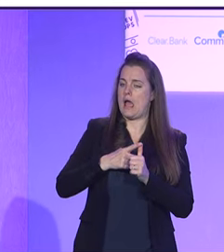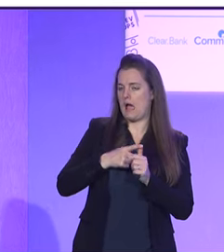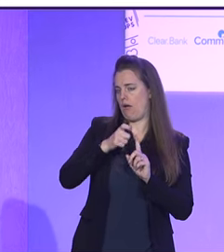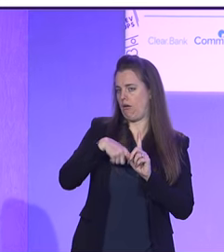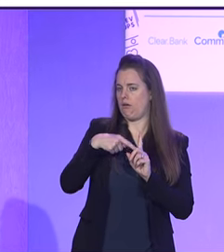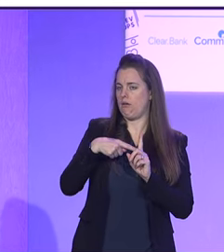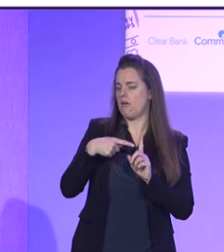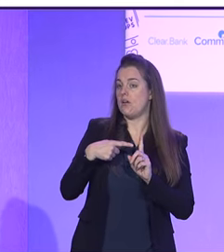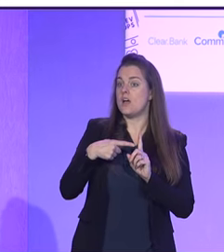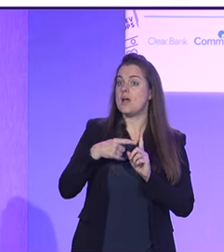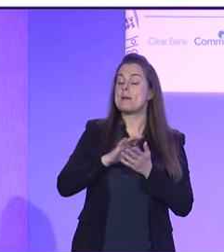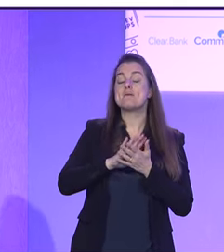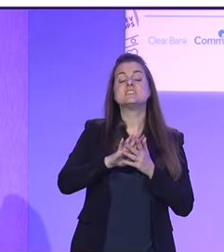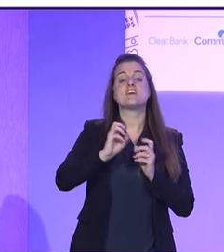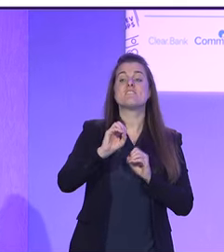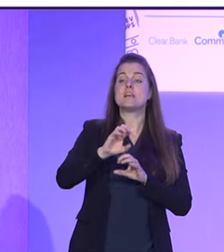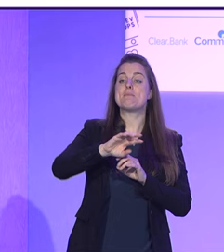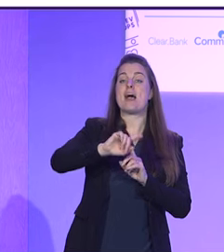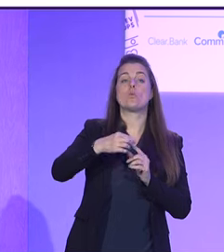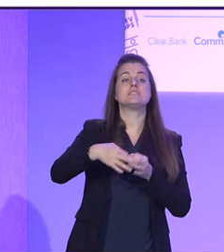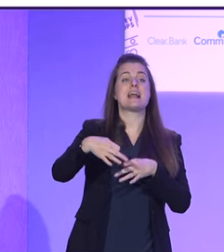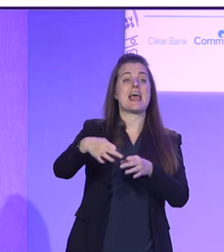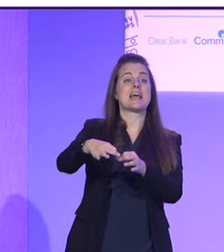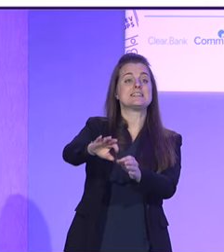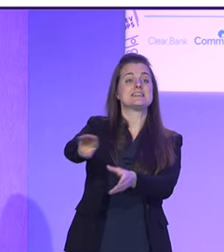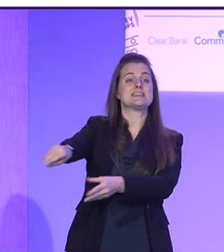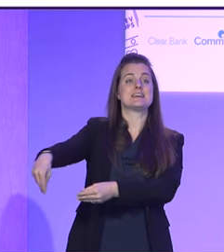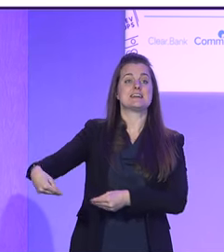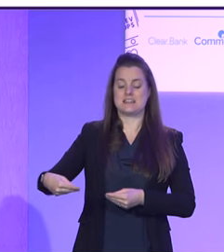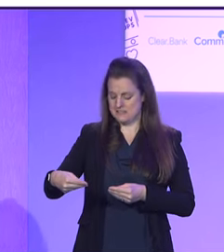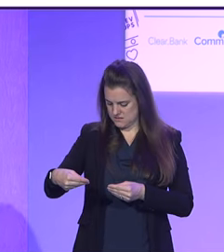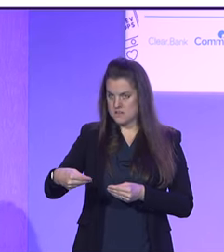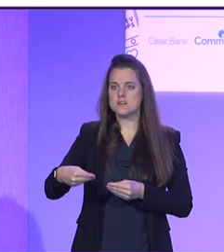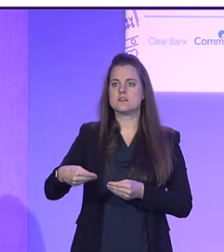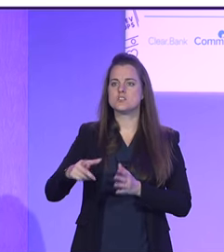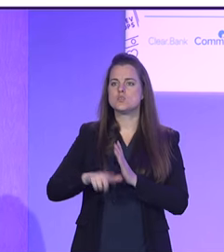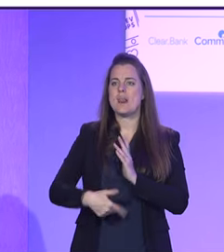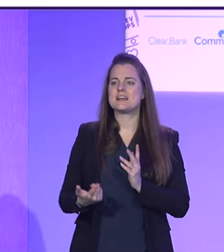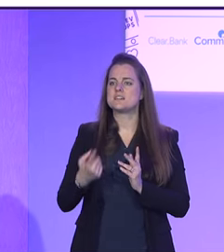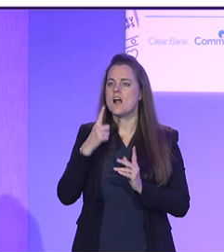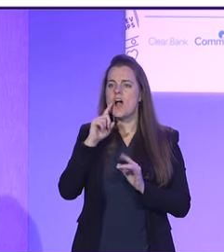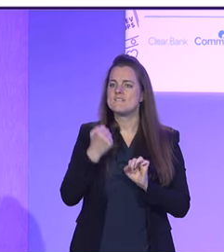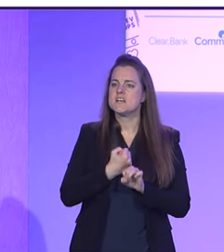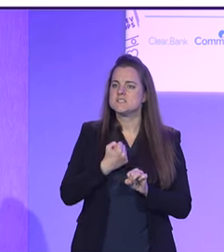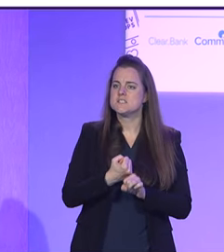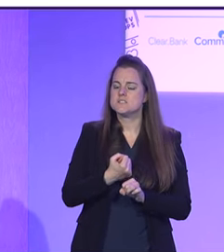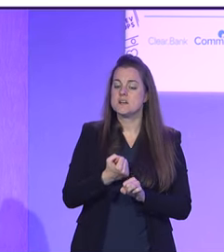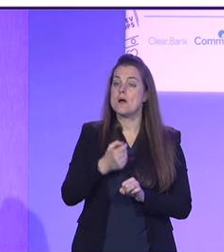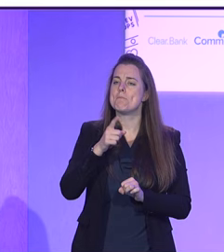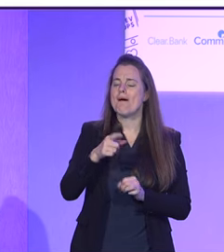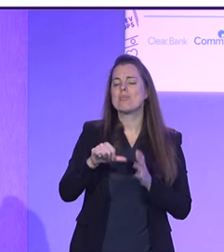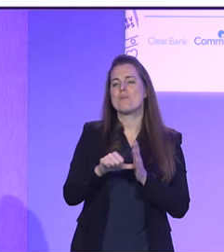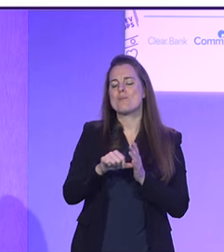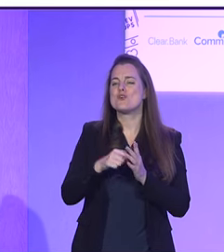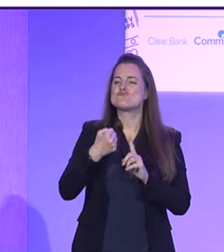it's too late to even fix it because it's so late. And what happens in the meantime is that this reinforcing feedback